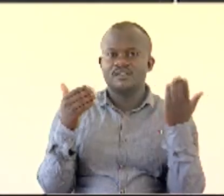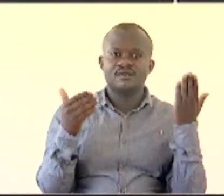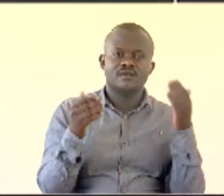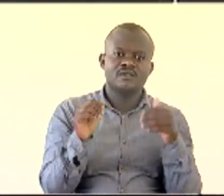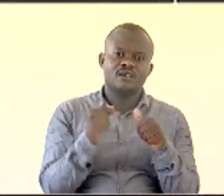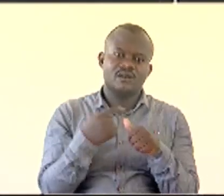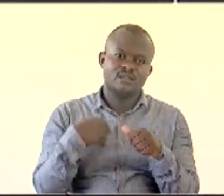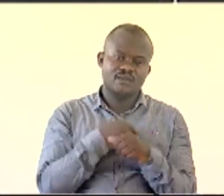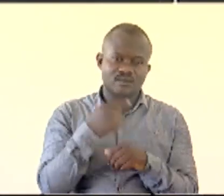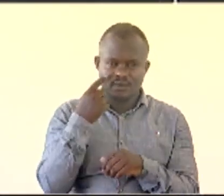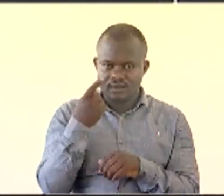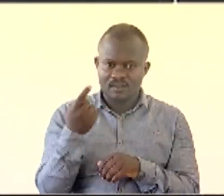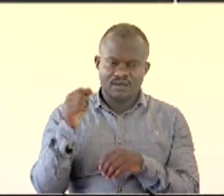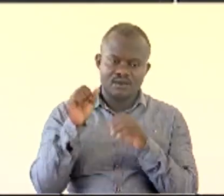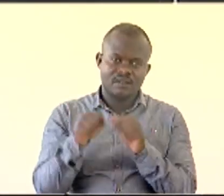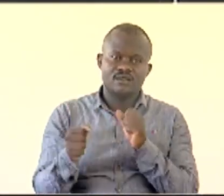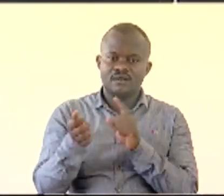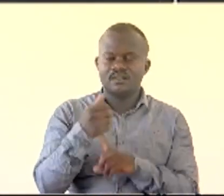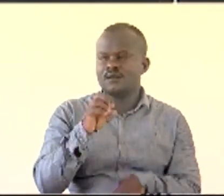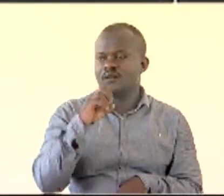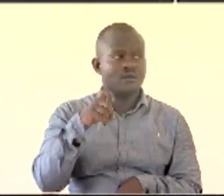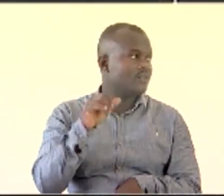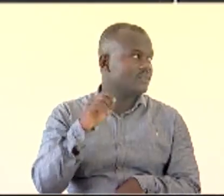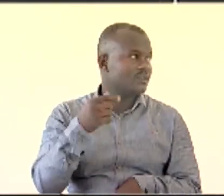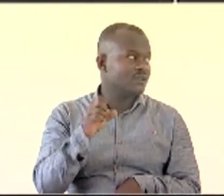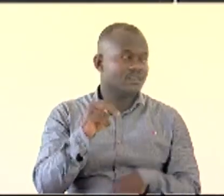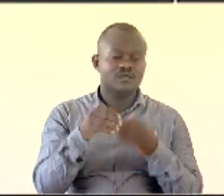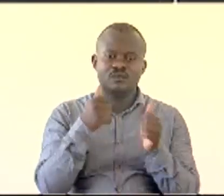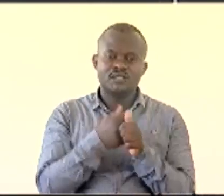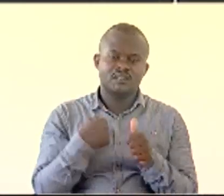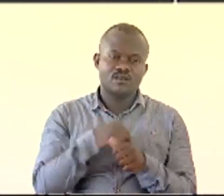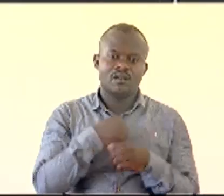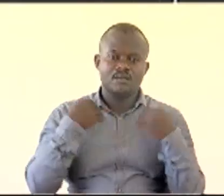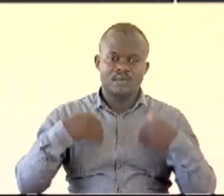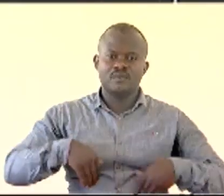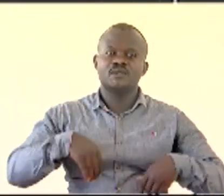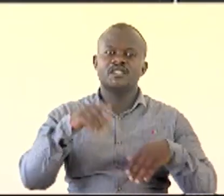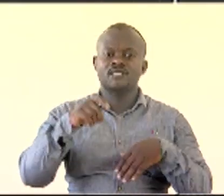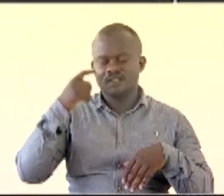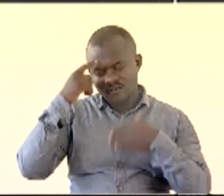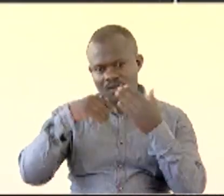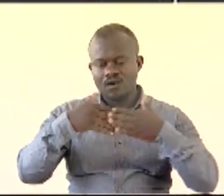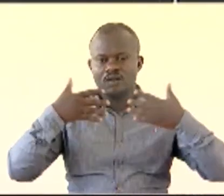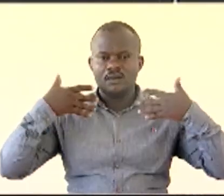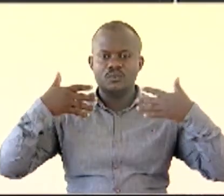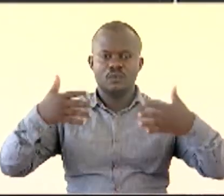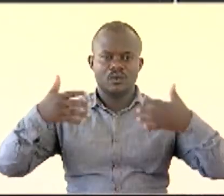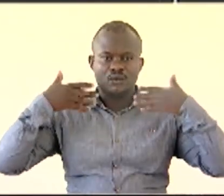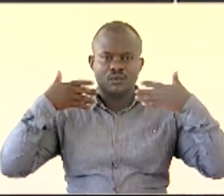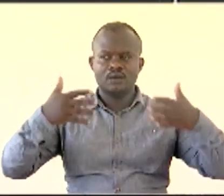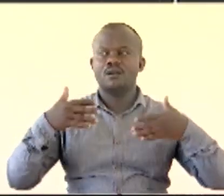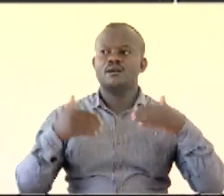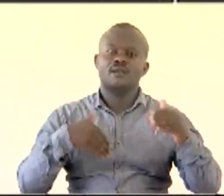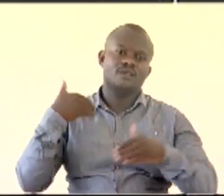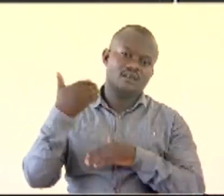breathe so that we can get oxygen, which our body needs for respiration. Then from there,